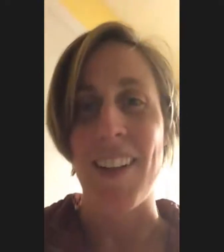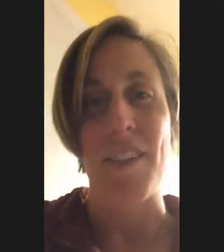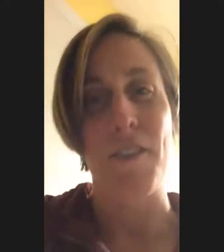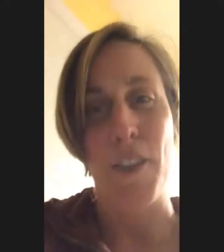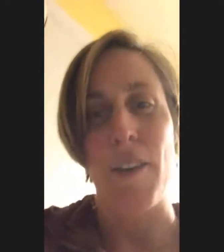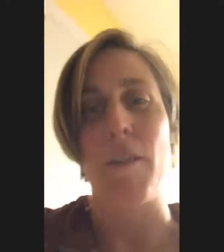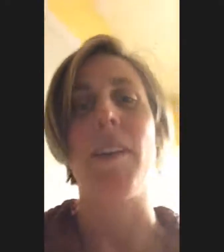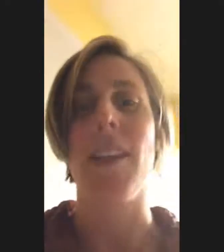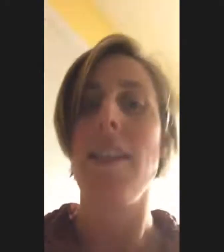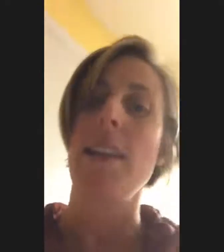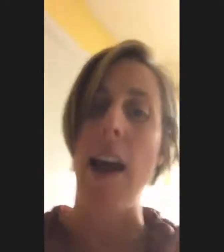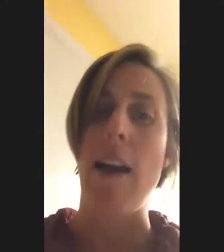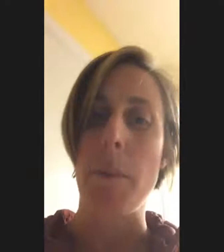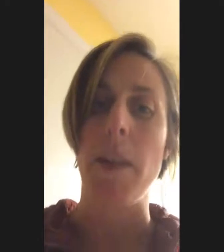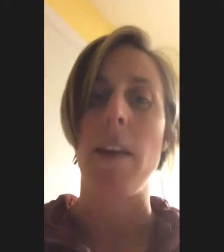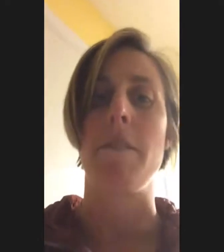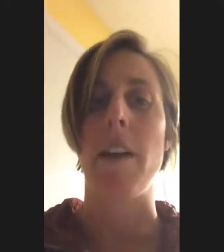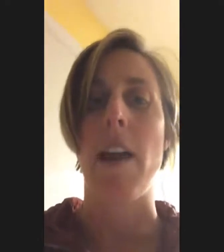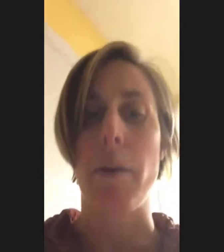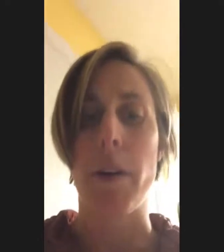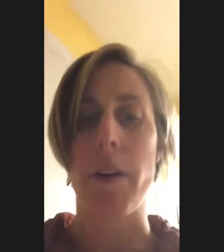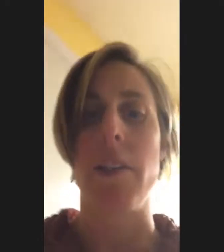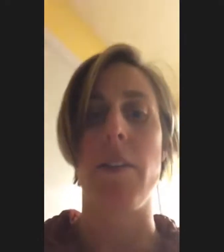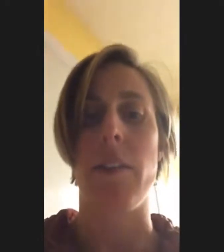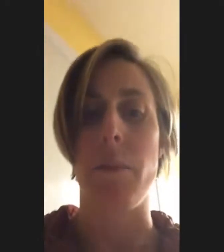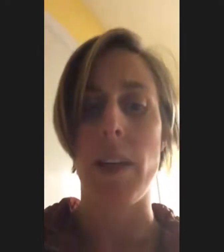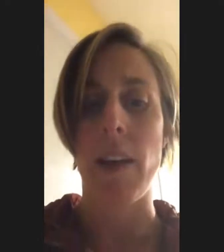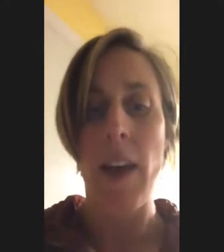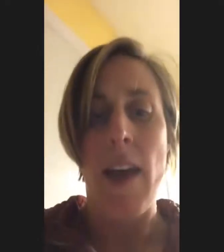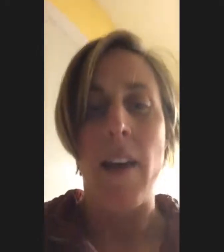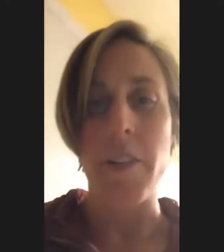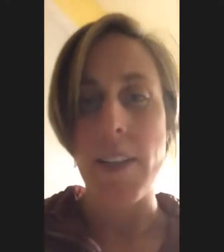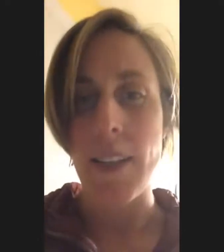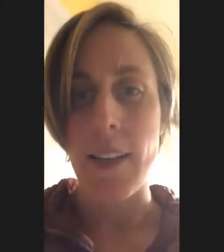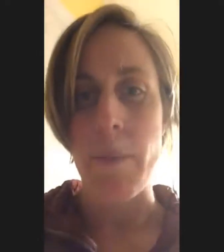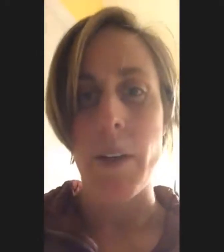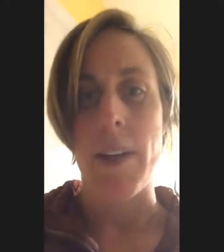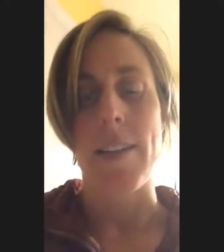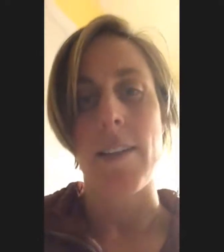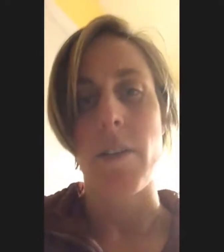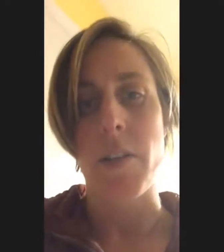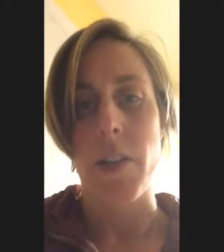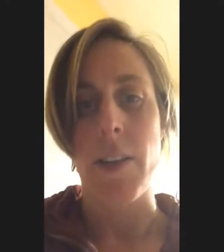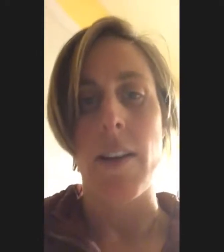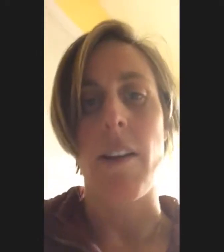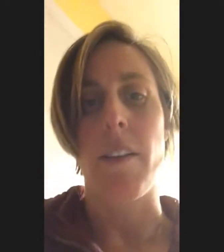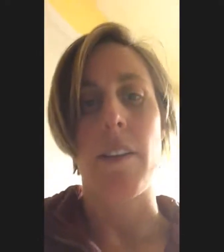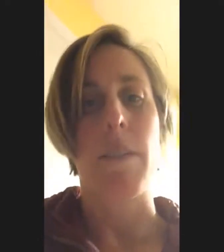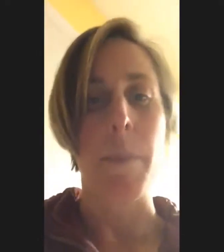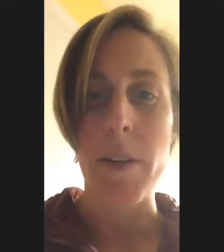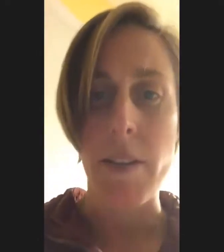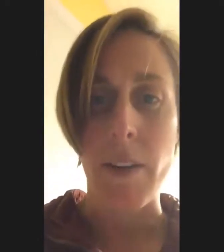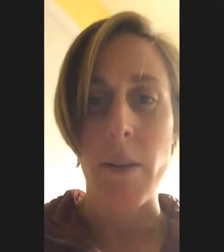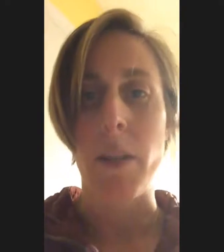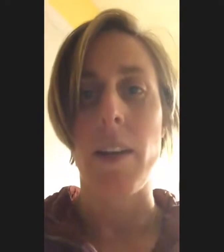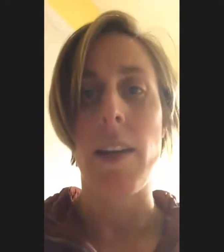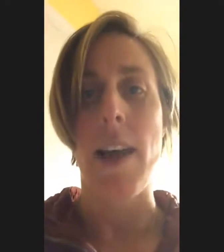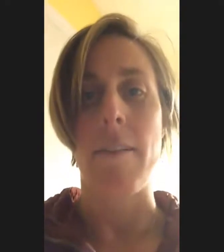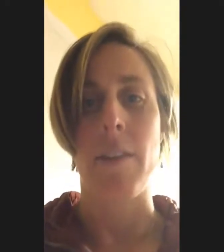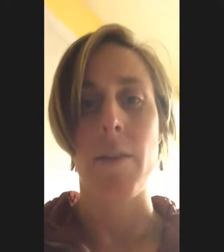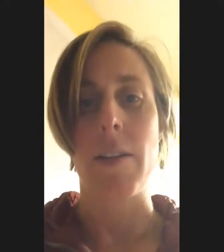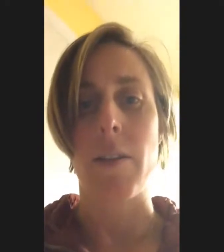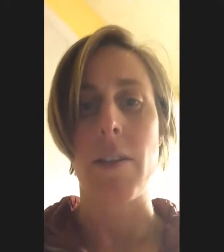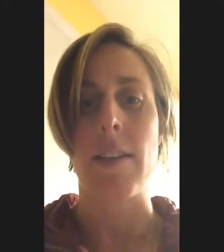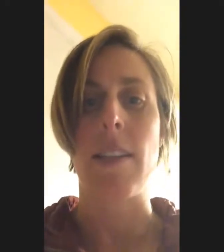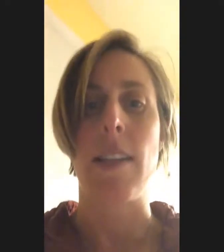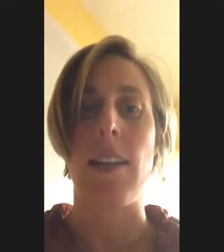point in history, we really need to have a plan for how we're going to be addressing the climate crisis to ensure that all the members of our community